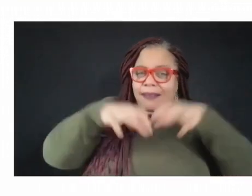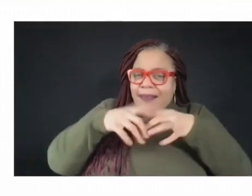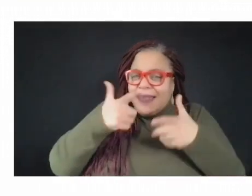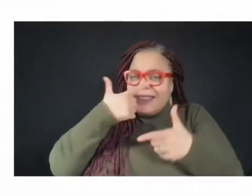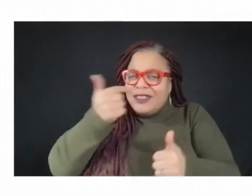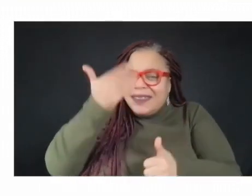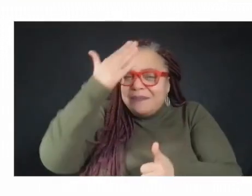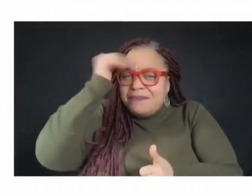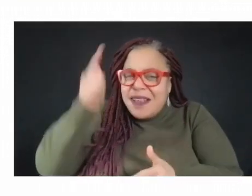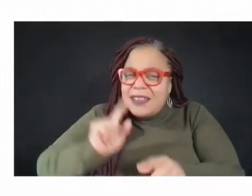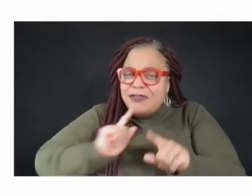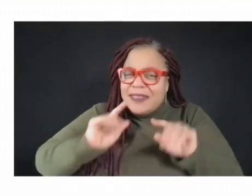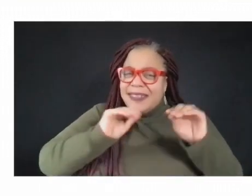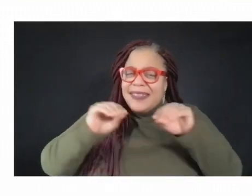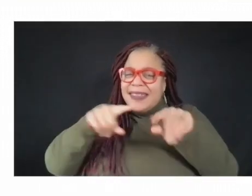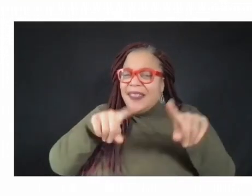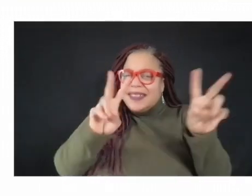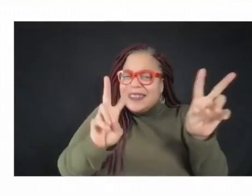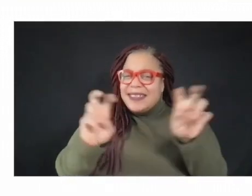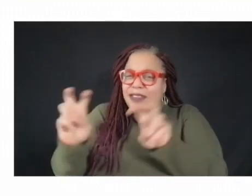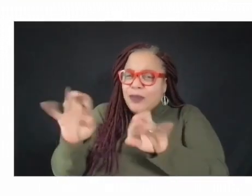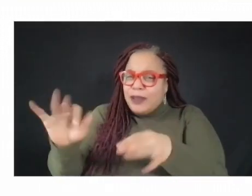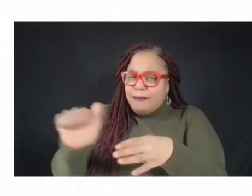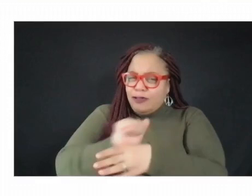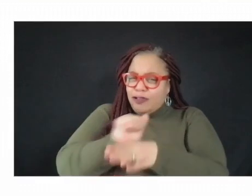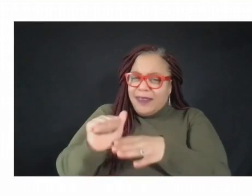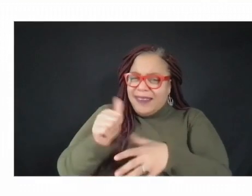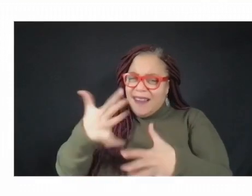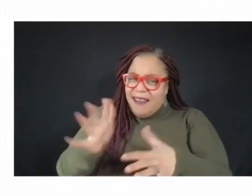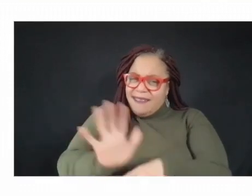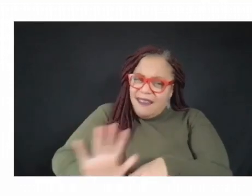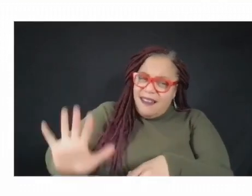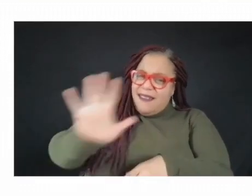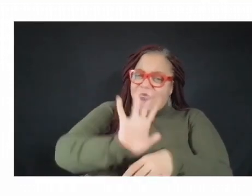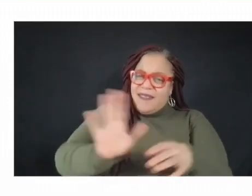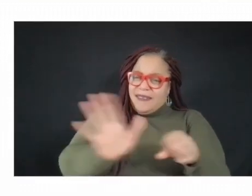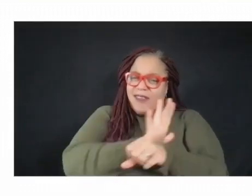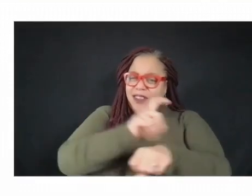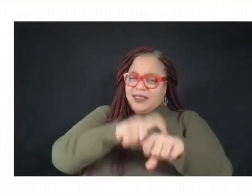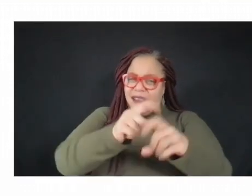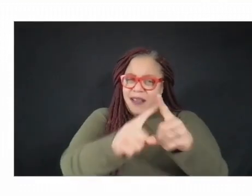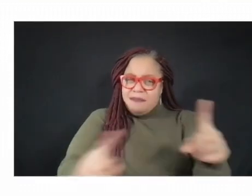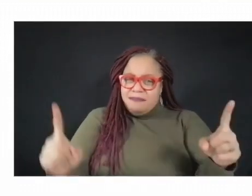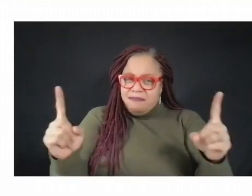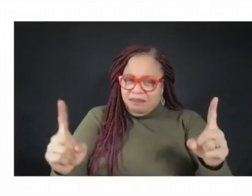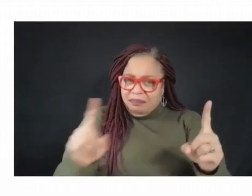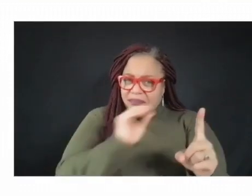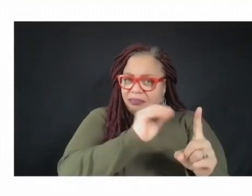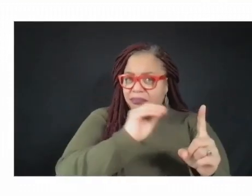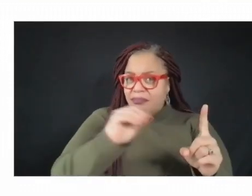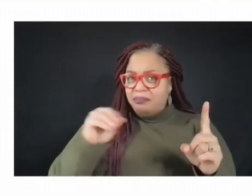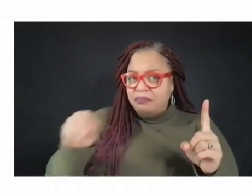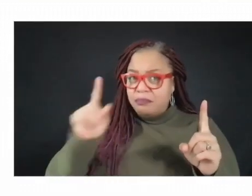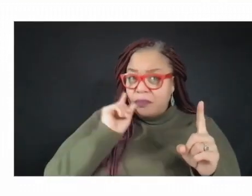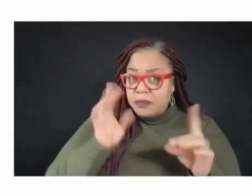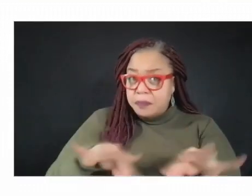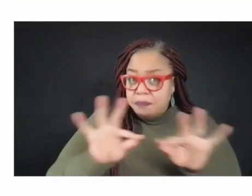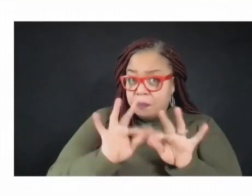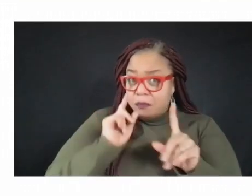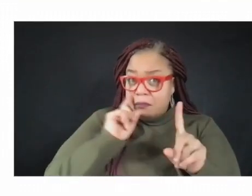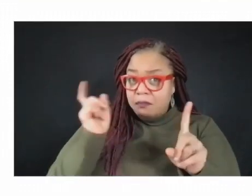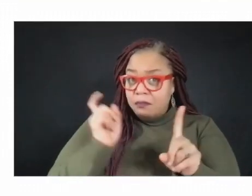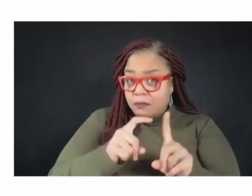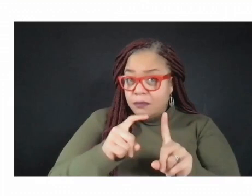the entire timeline, which I think is an important point to note, that it is not a one and done. Training, standalone types of